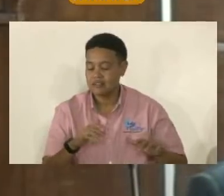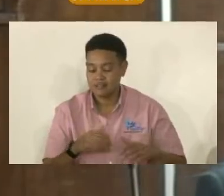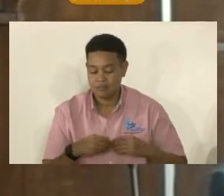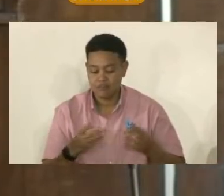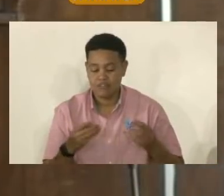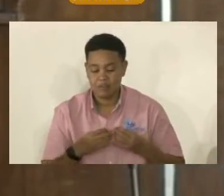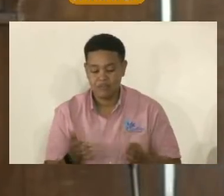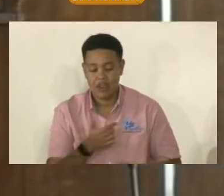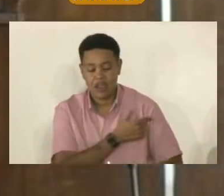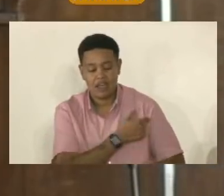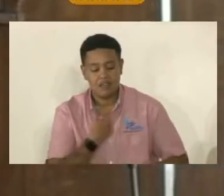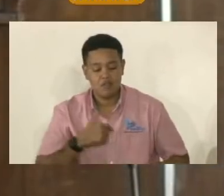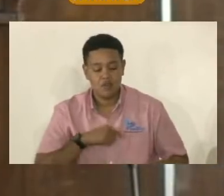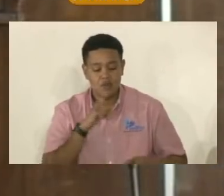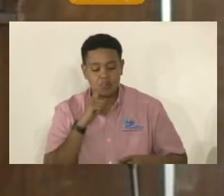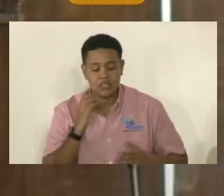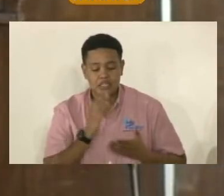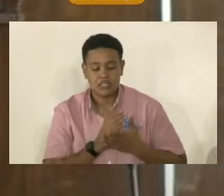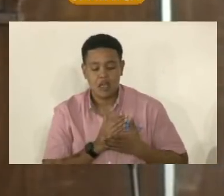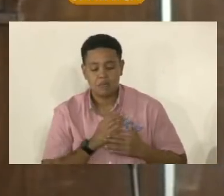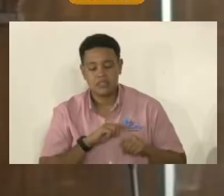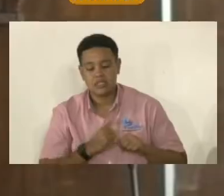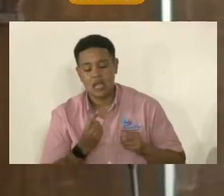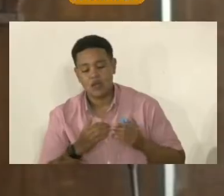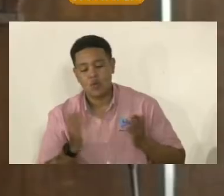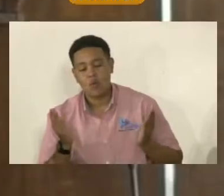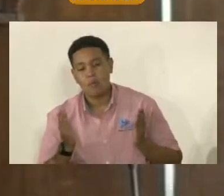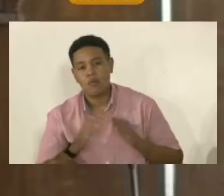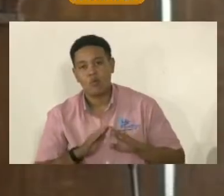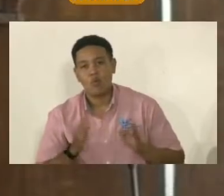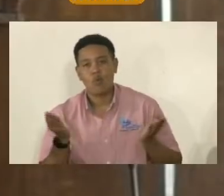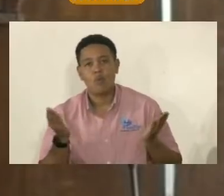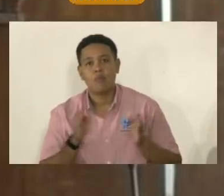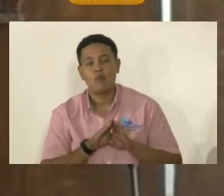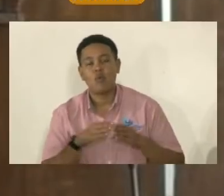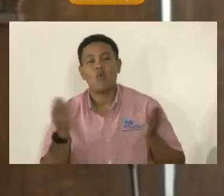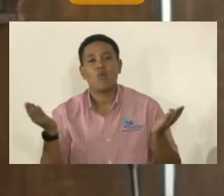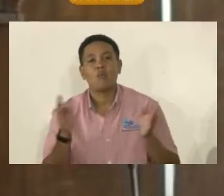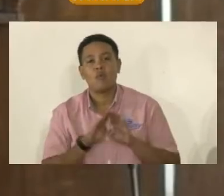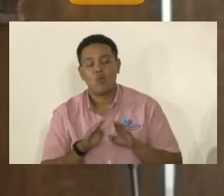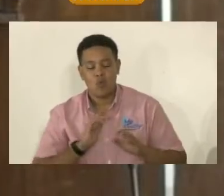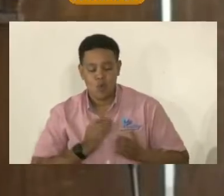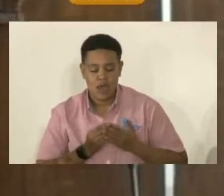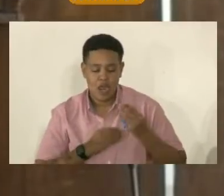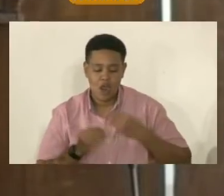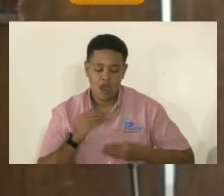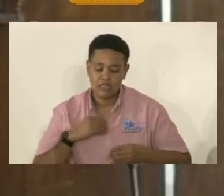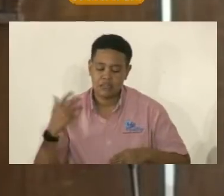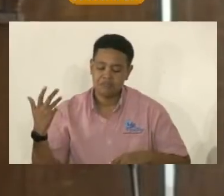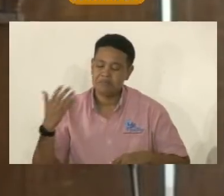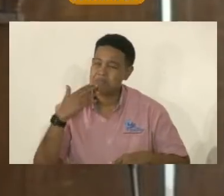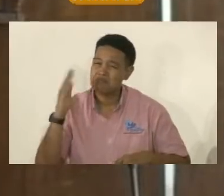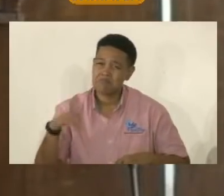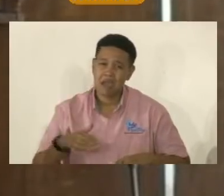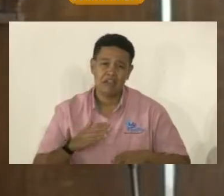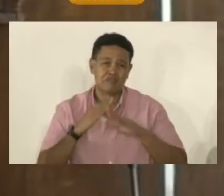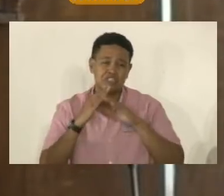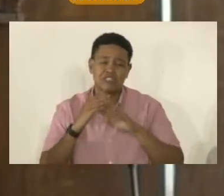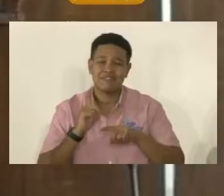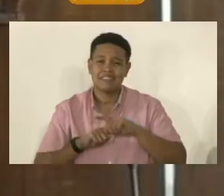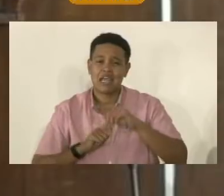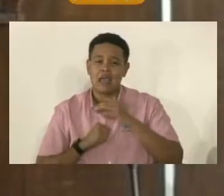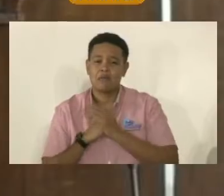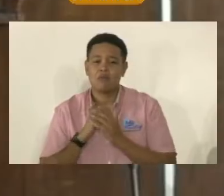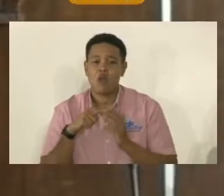have been subjected to a stop-start opening and closing of our economy. Poorly planned restrictive curfew hours and even more restrictive